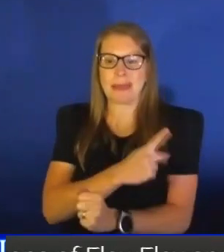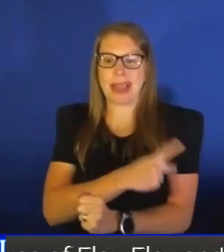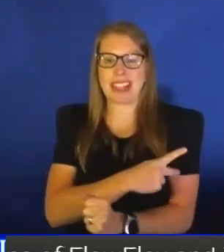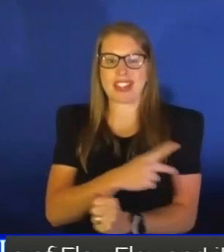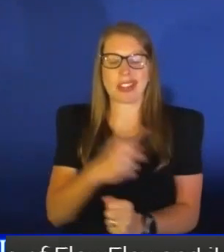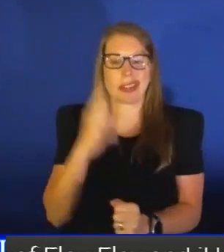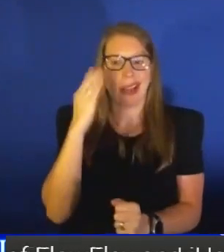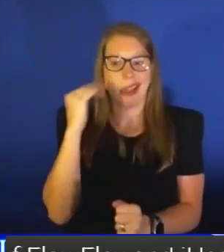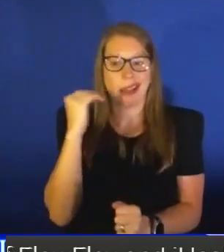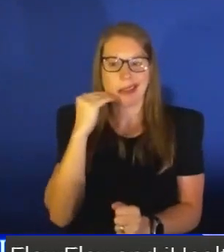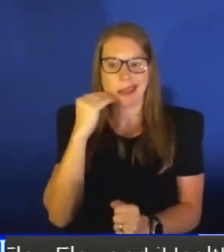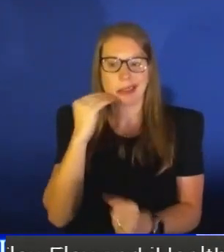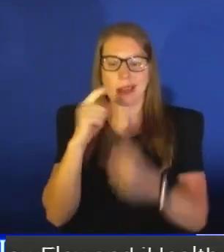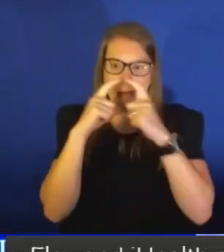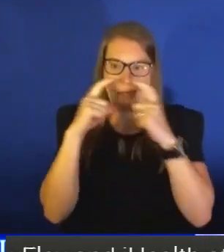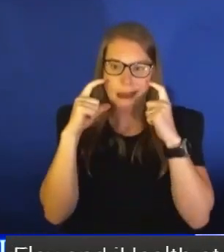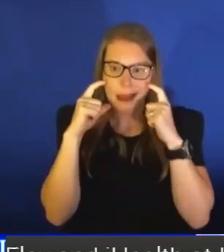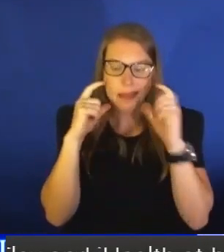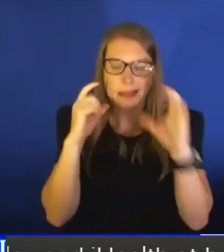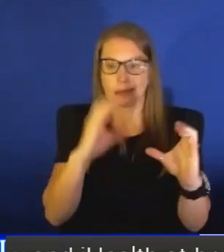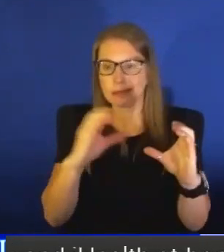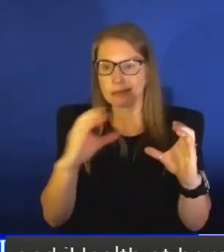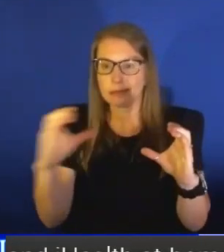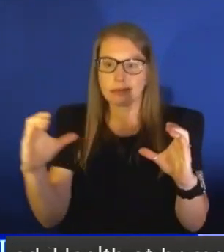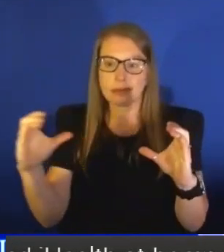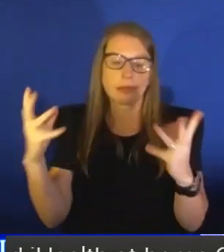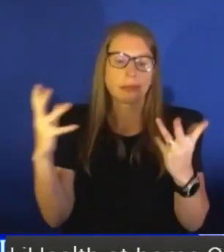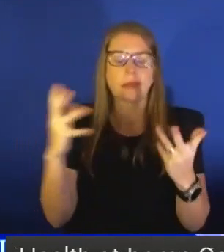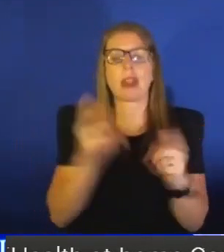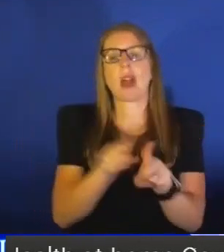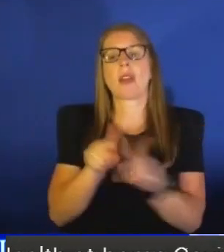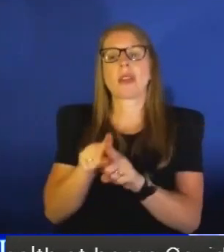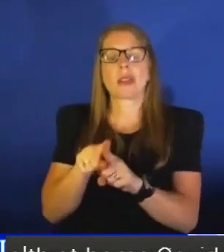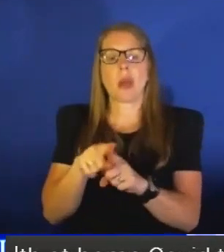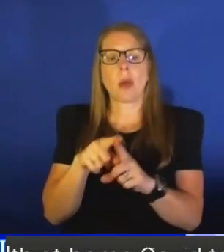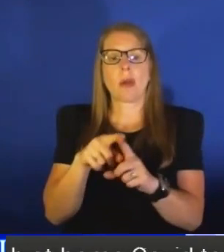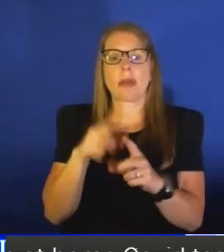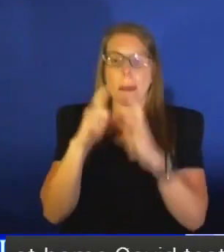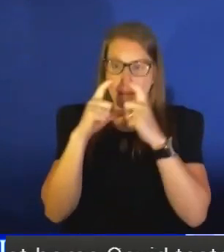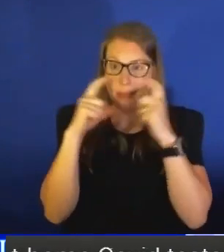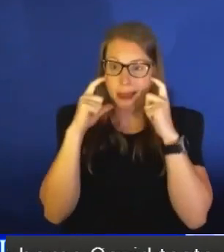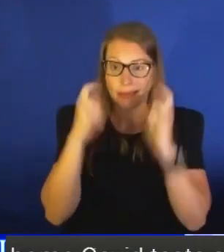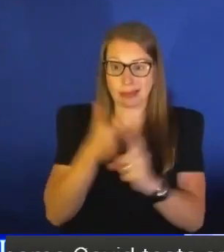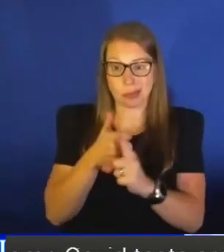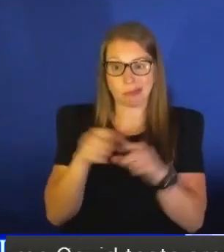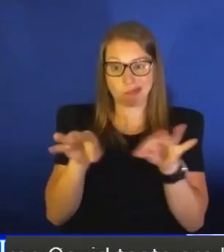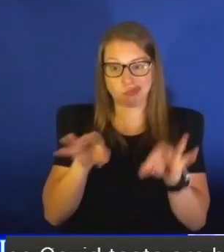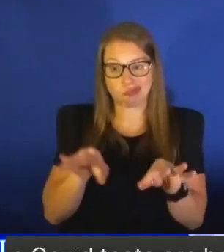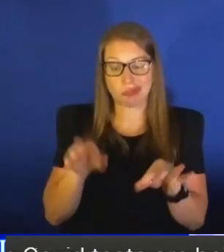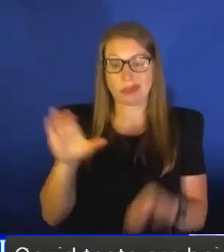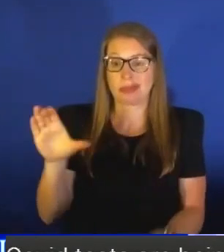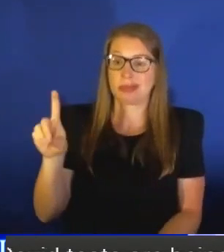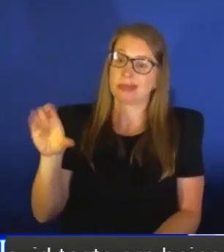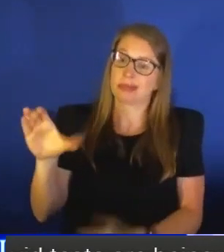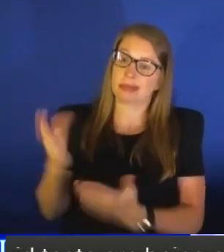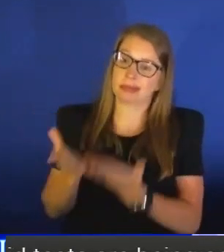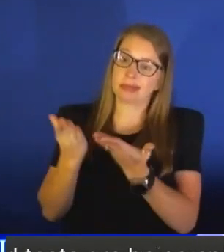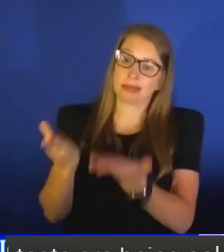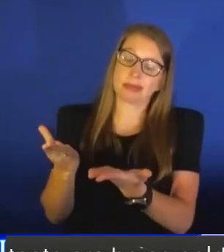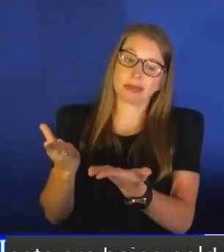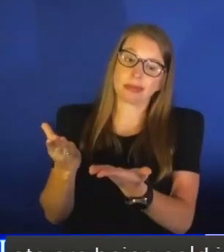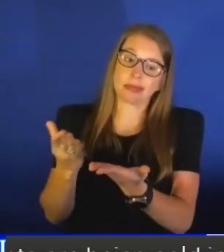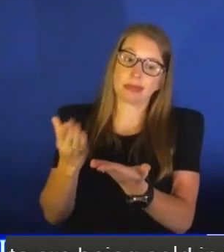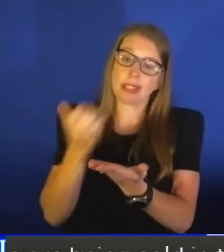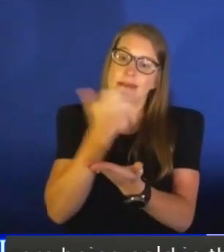as with the masks. They also talk about the masks themselves. What we should note is that the CDC recommends cloth